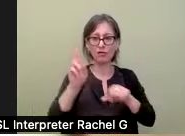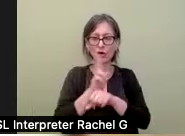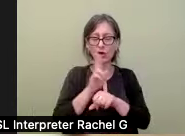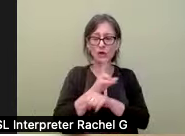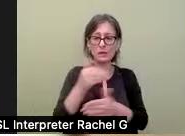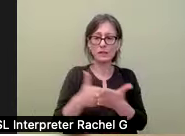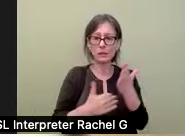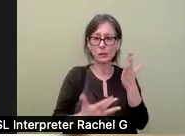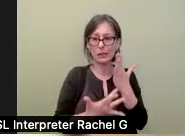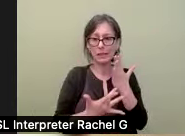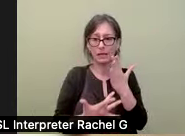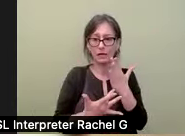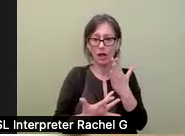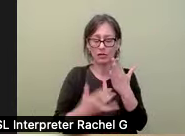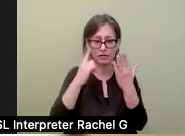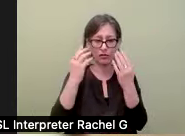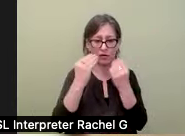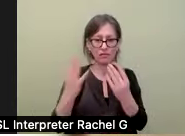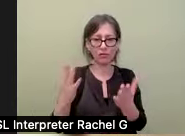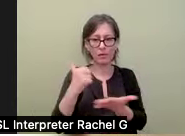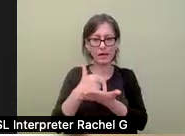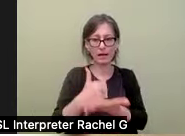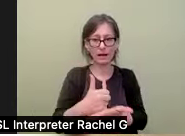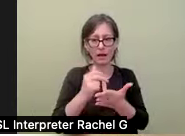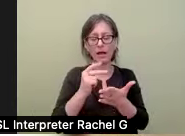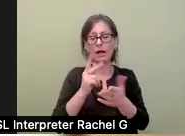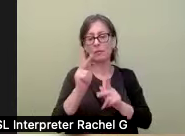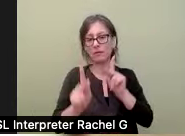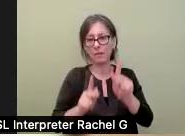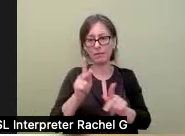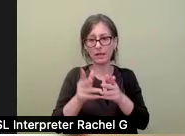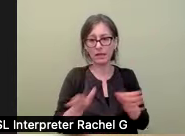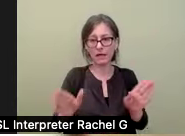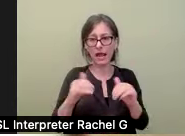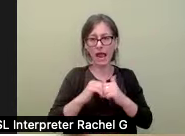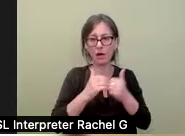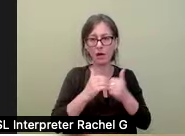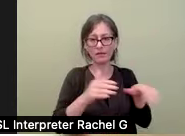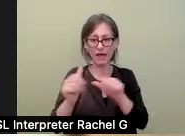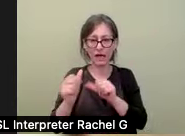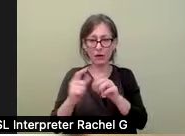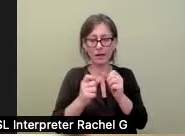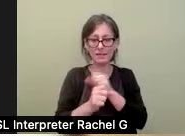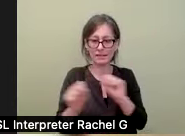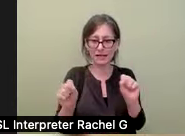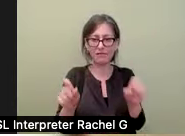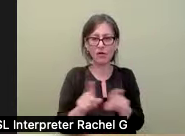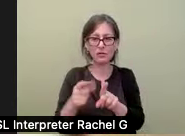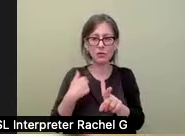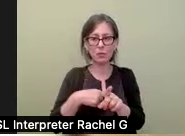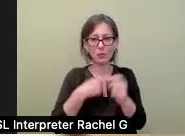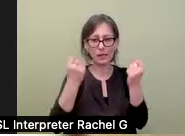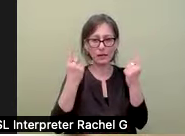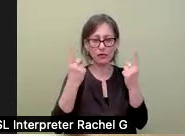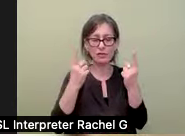new technology to inform and assist the public about how to safely evacuate, we also understand that